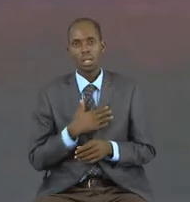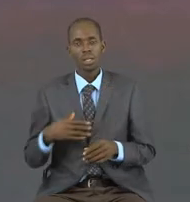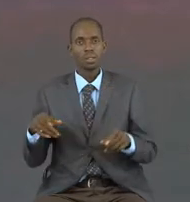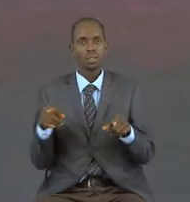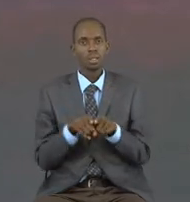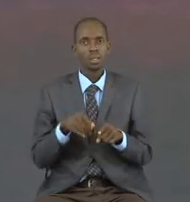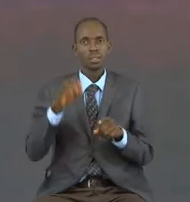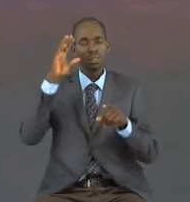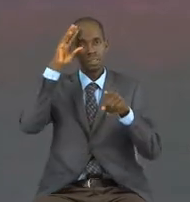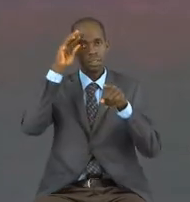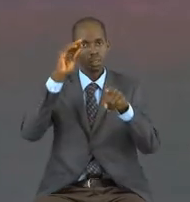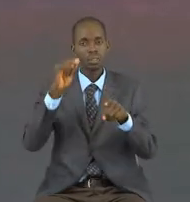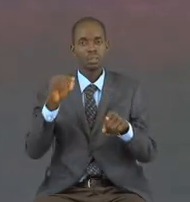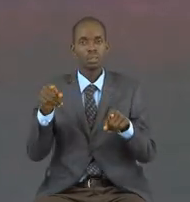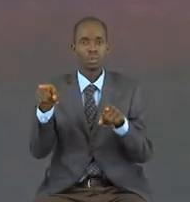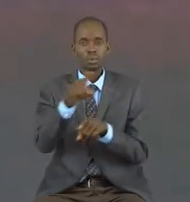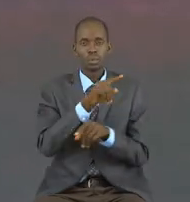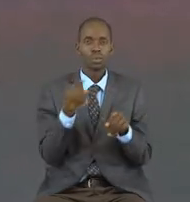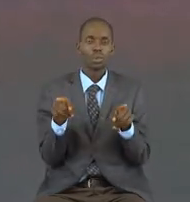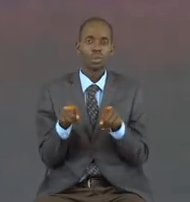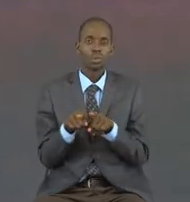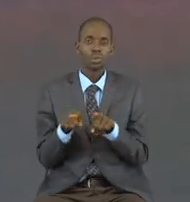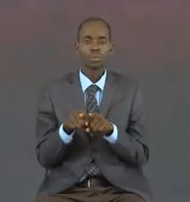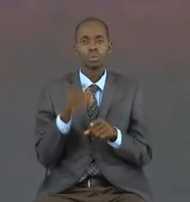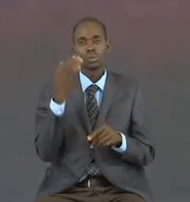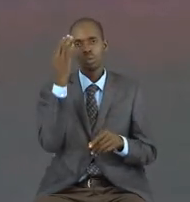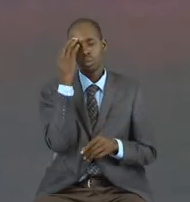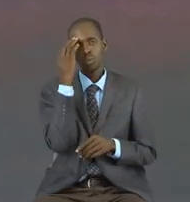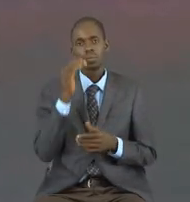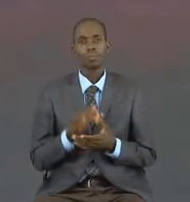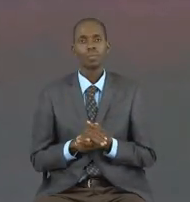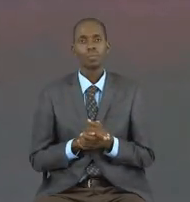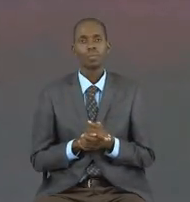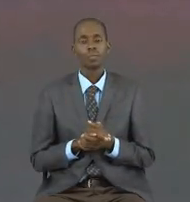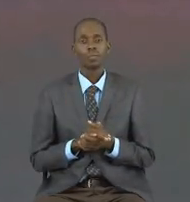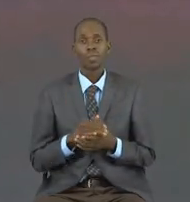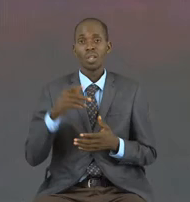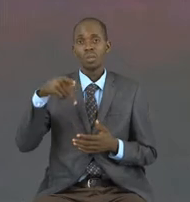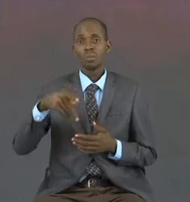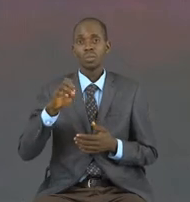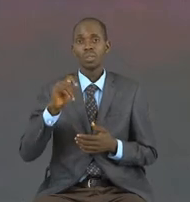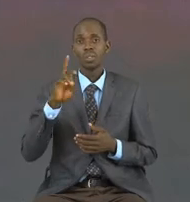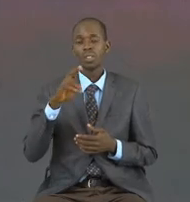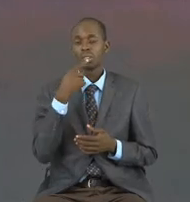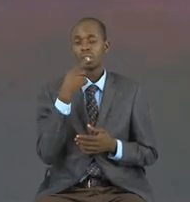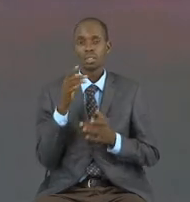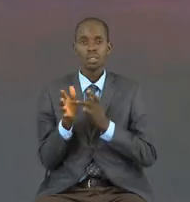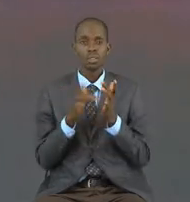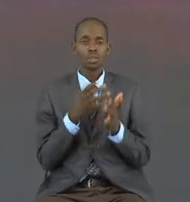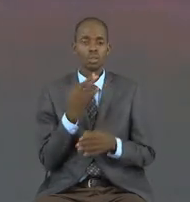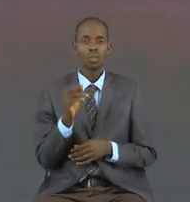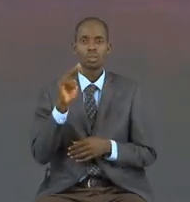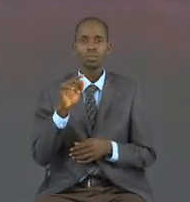yourselves also know. It says, Peter says, Jesus of Nazareth, you